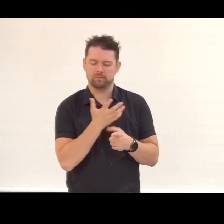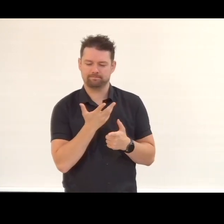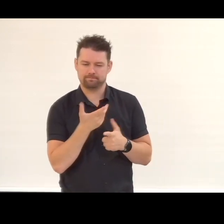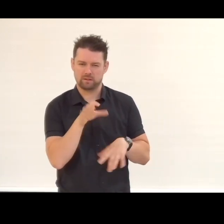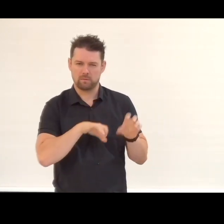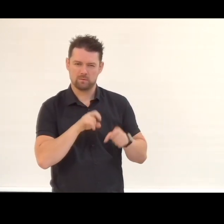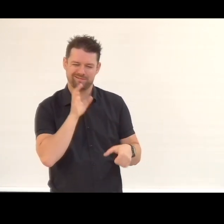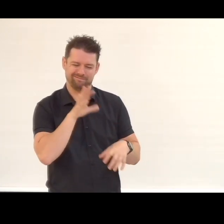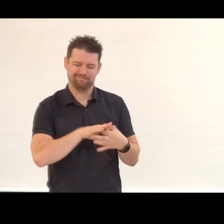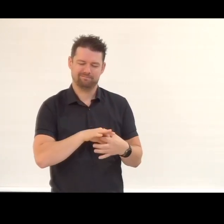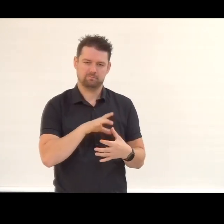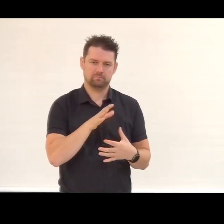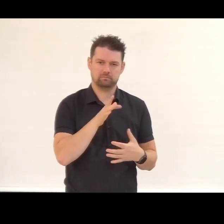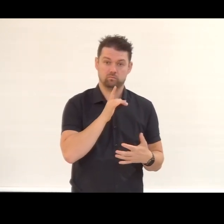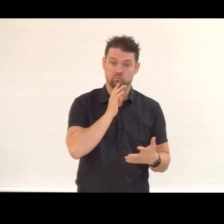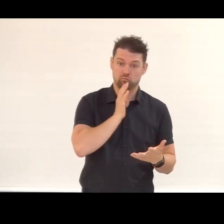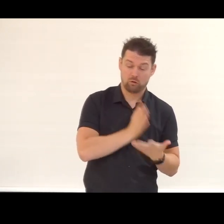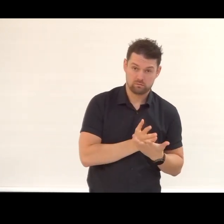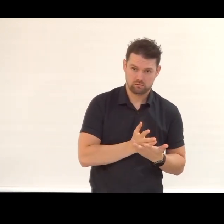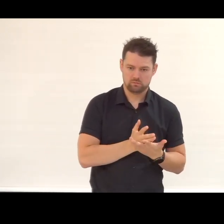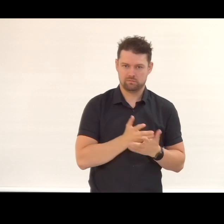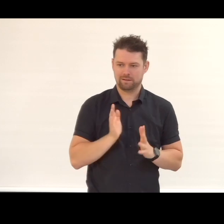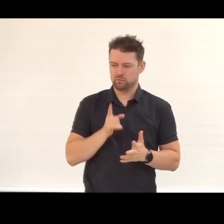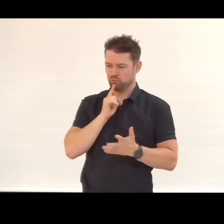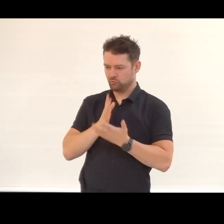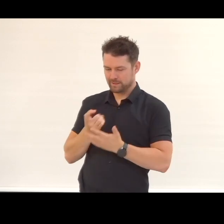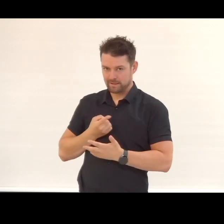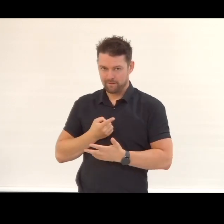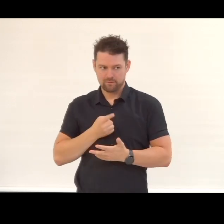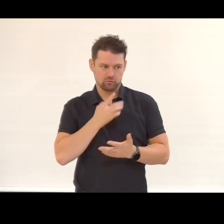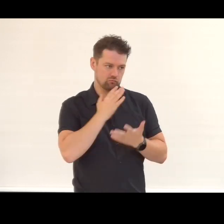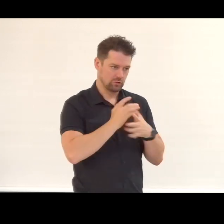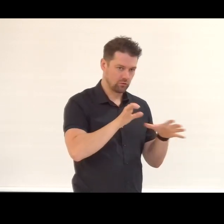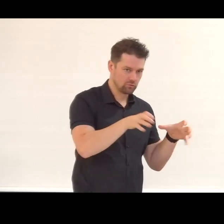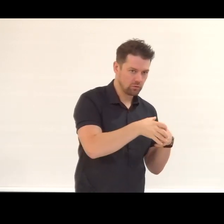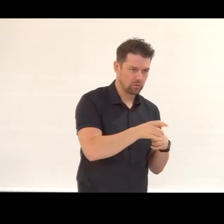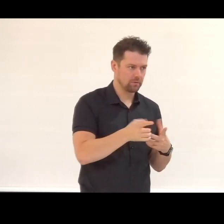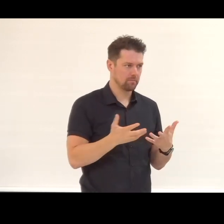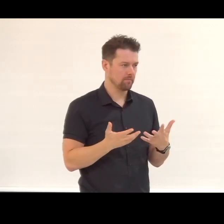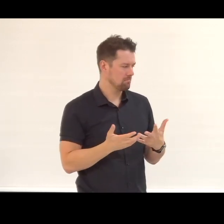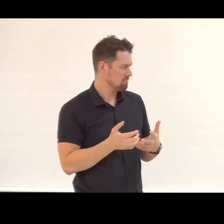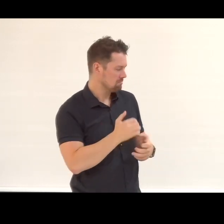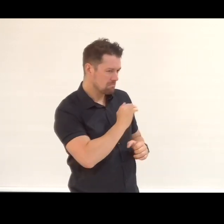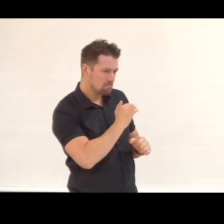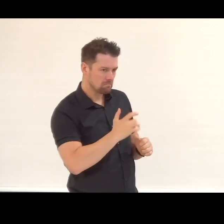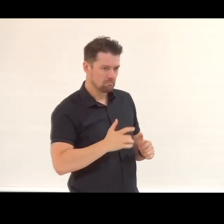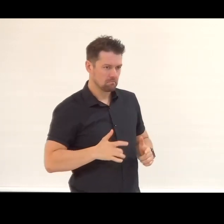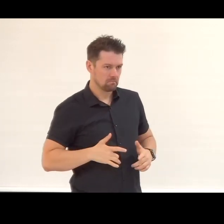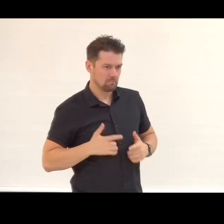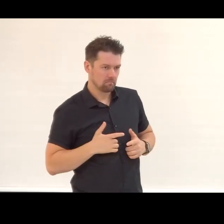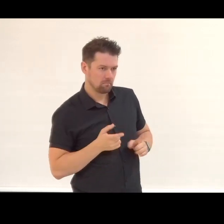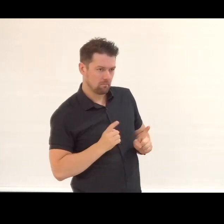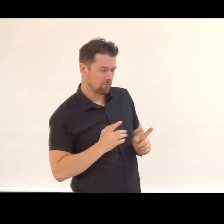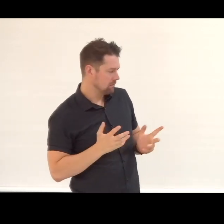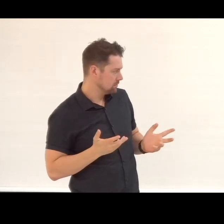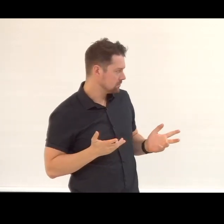mission. Did the trust increase or decrease during the mission? Do you have any insight on that? Could you elaborate a little bit more